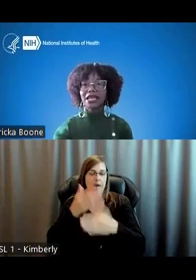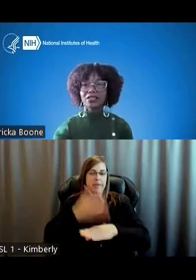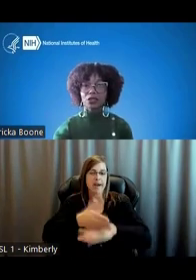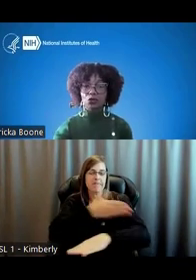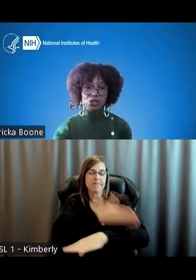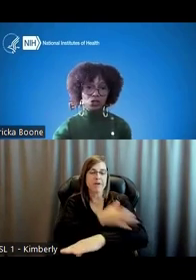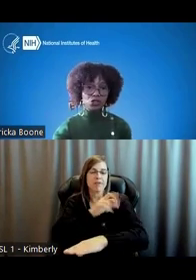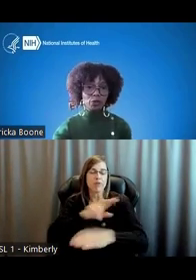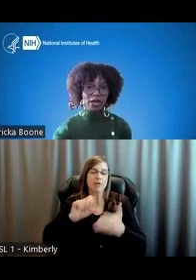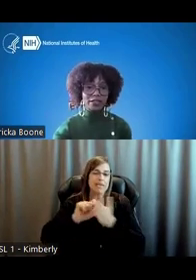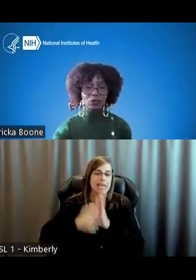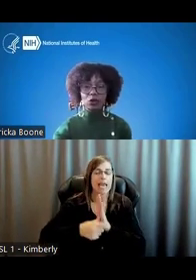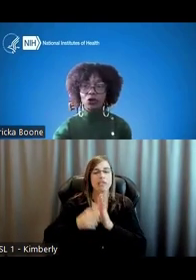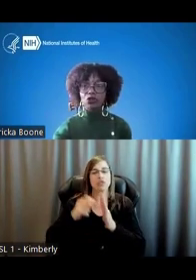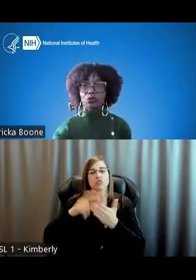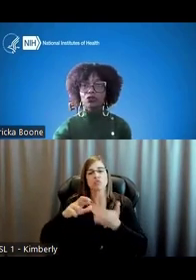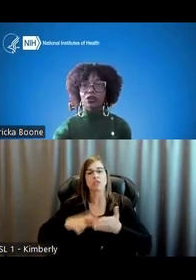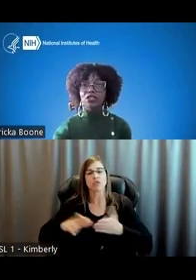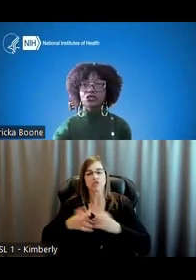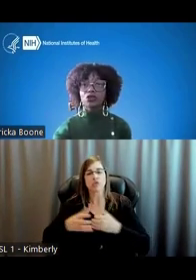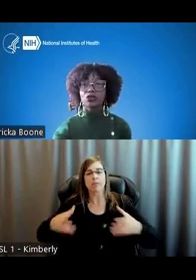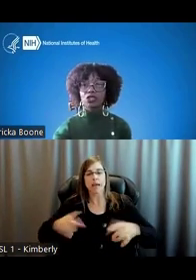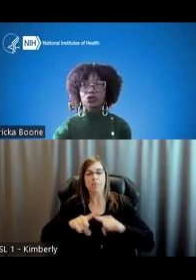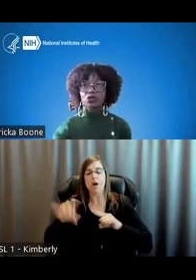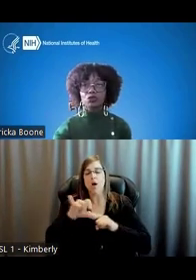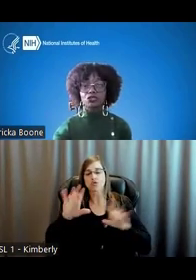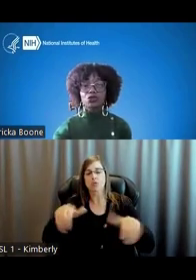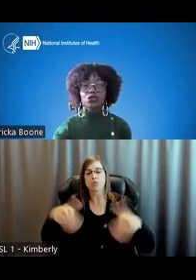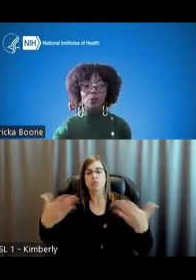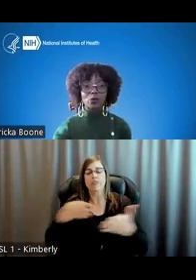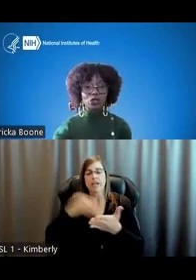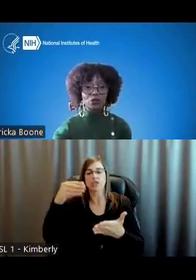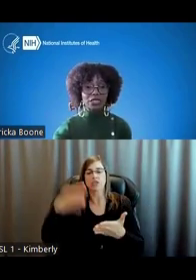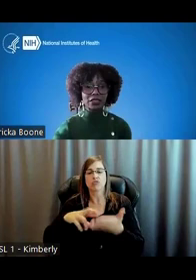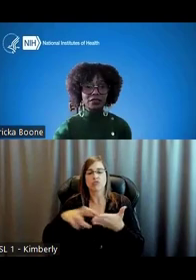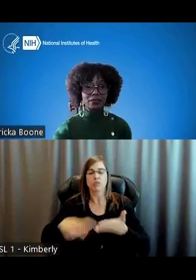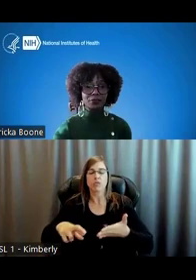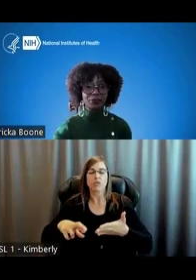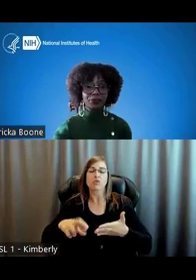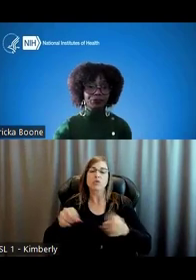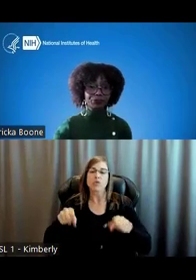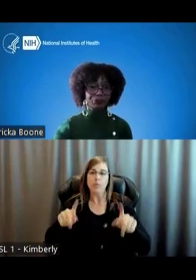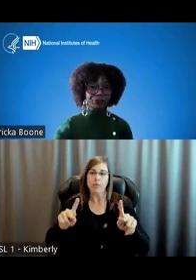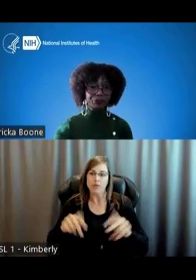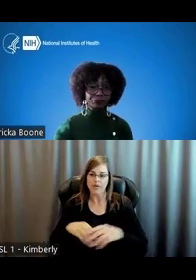or enhance their research capacity, but also provide student research opportunities.